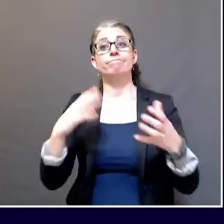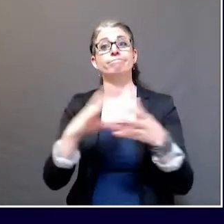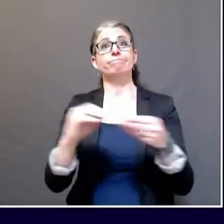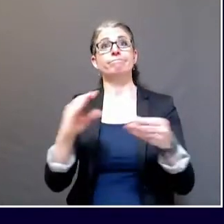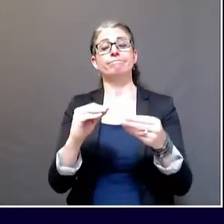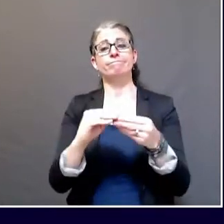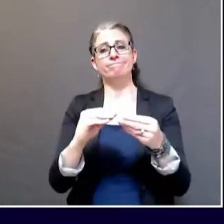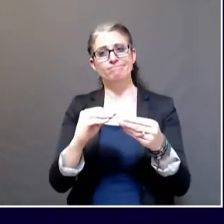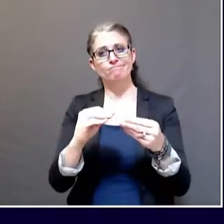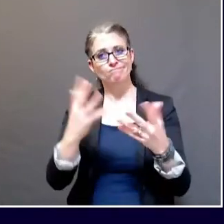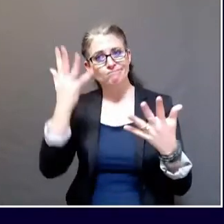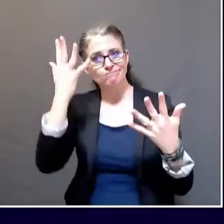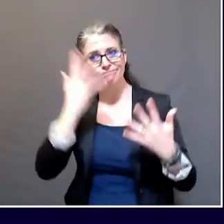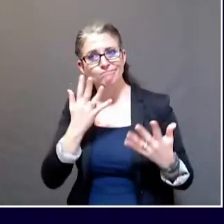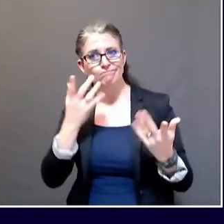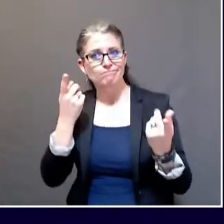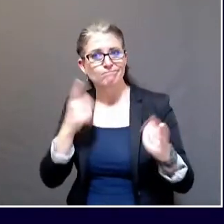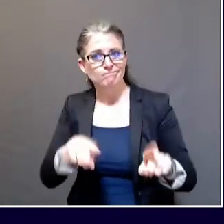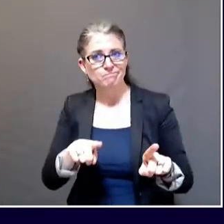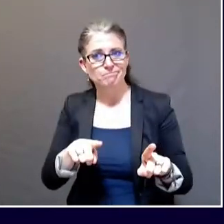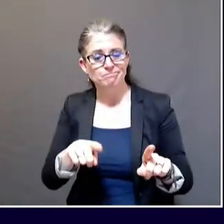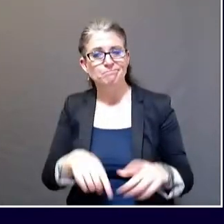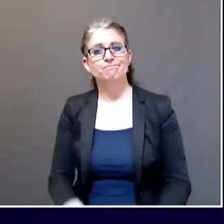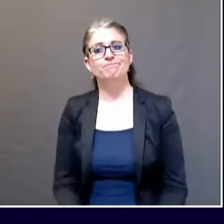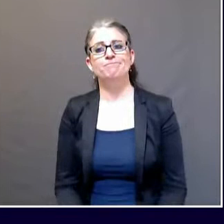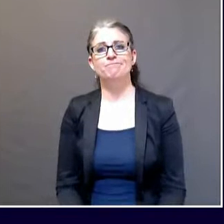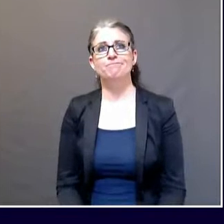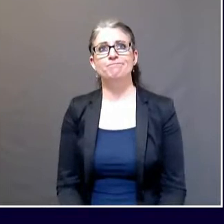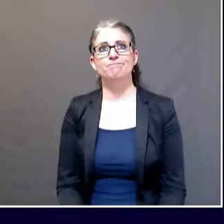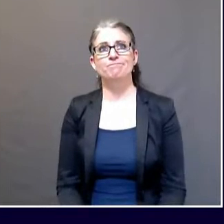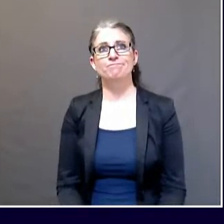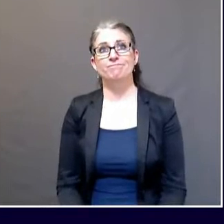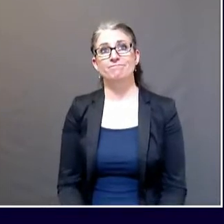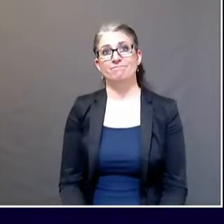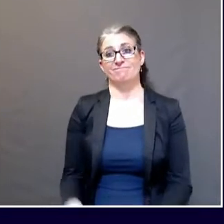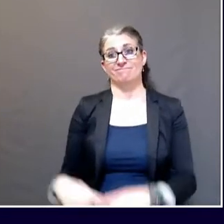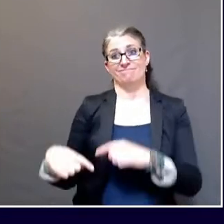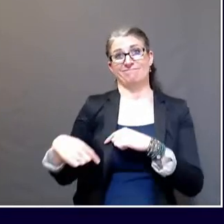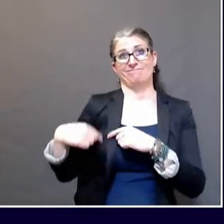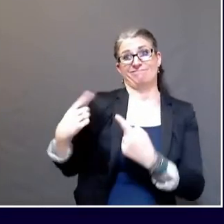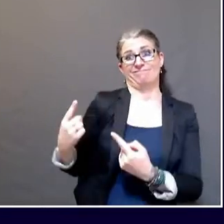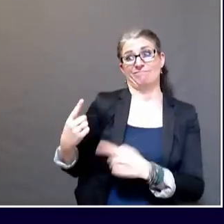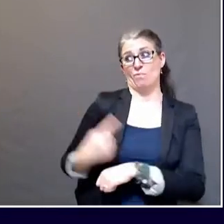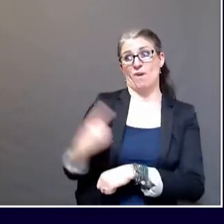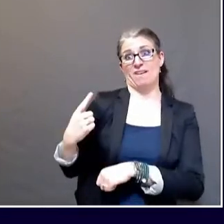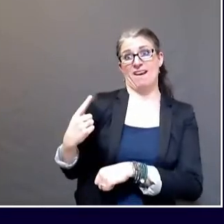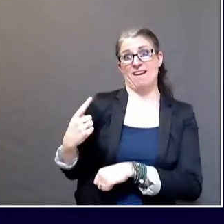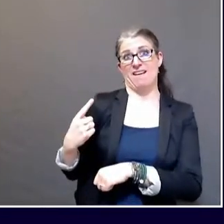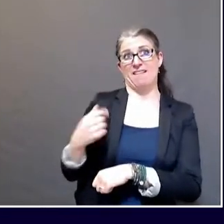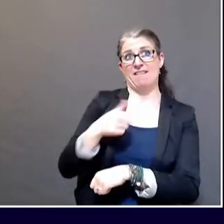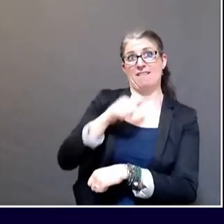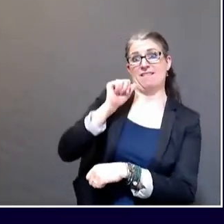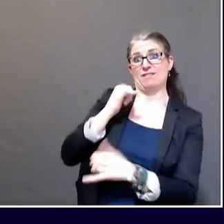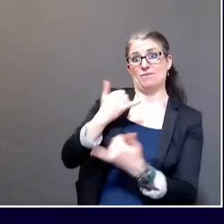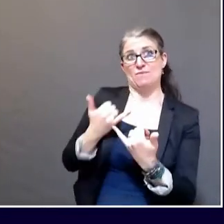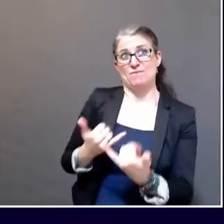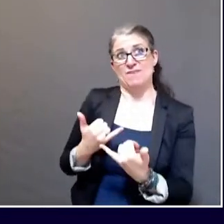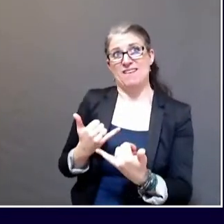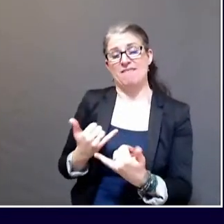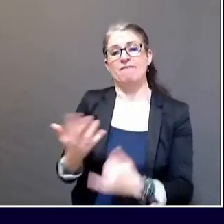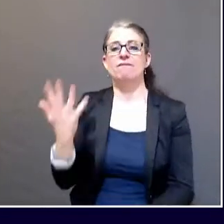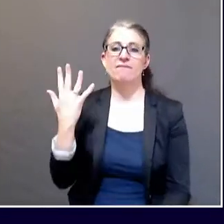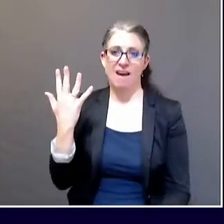and somber note. Just in the past day, Maine CDC has received reports of 5